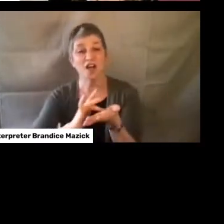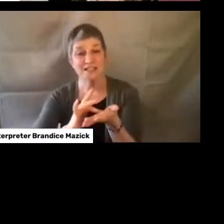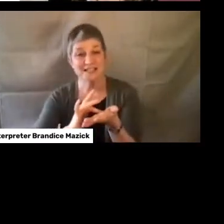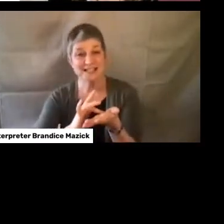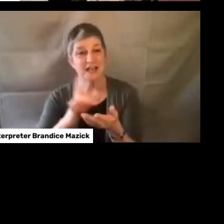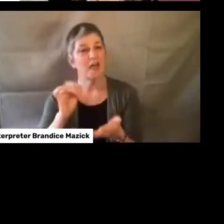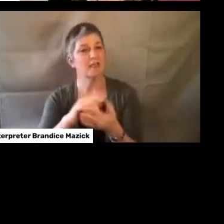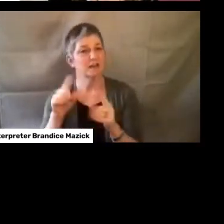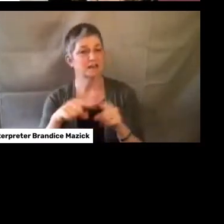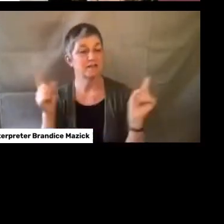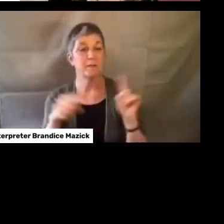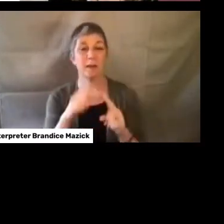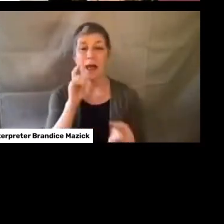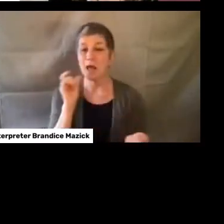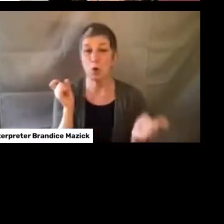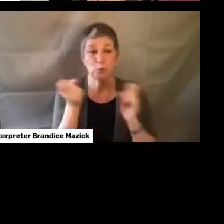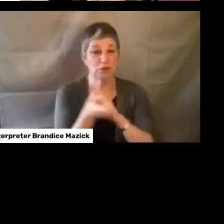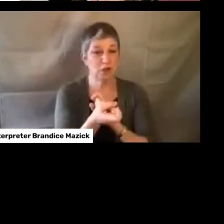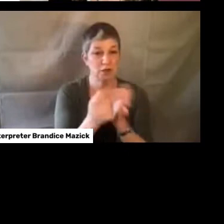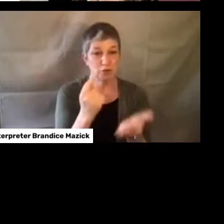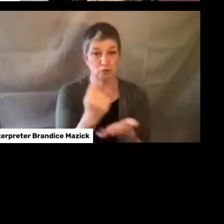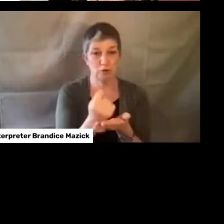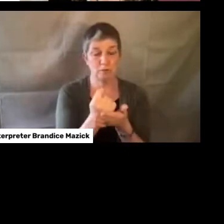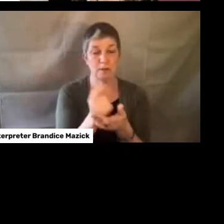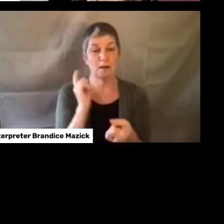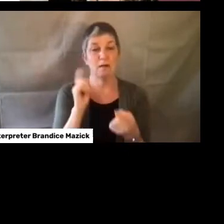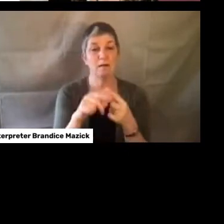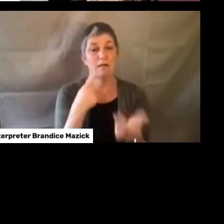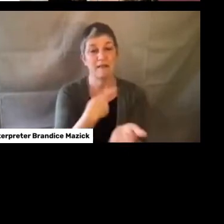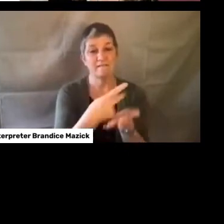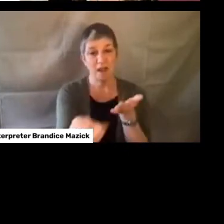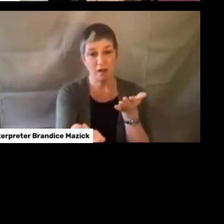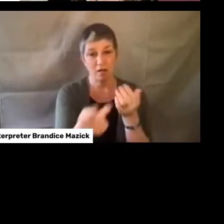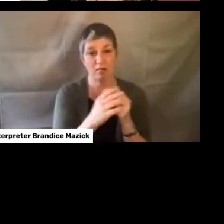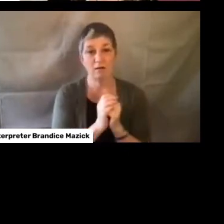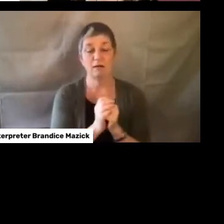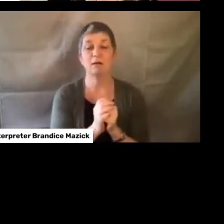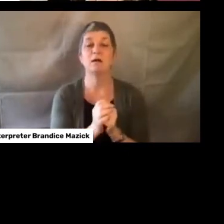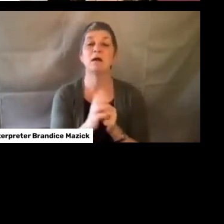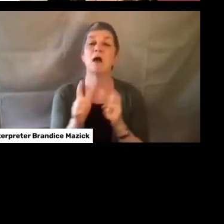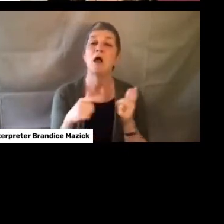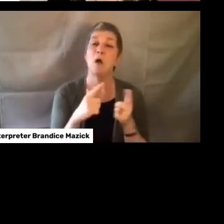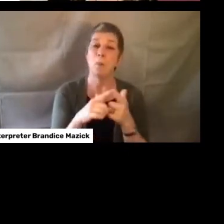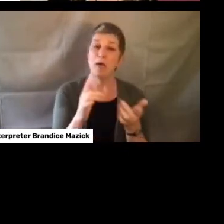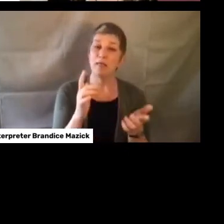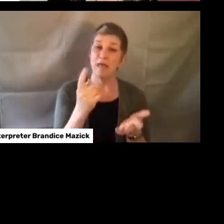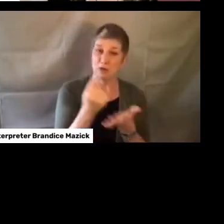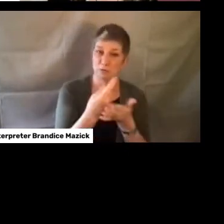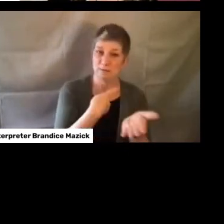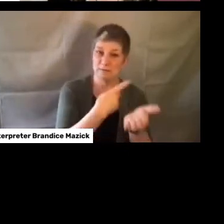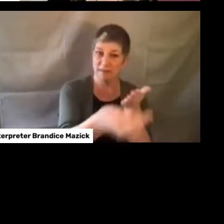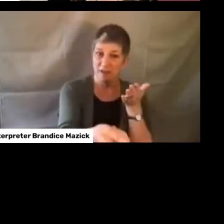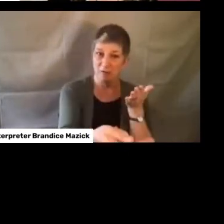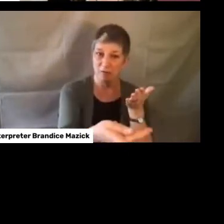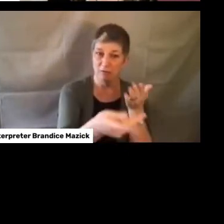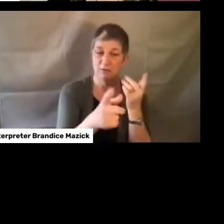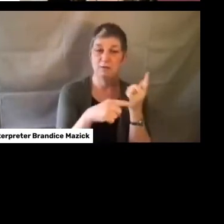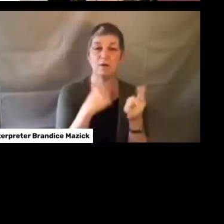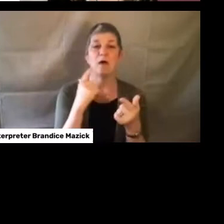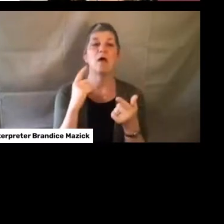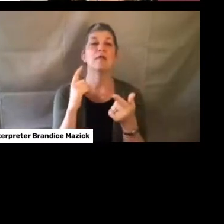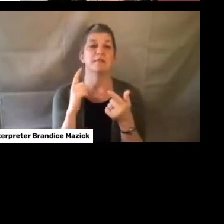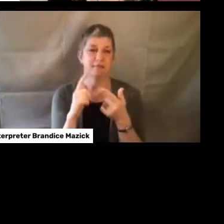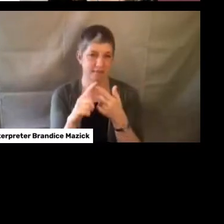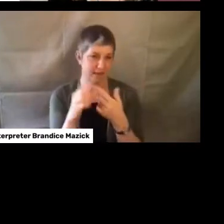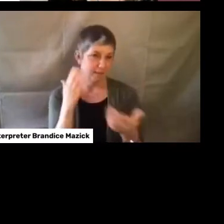But I don't change treatments unless they fail us. And once that treatment has failed us, then it